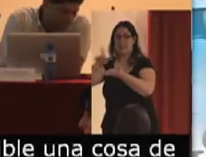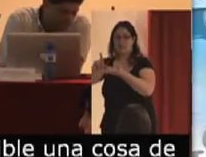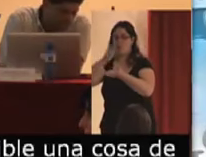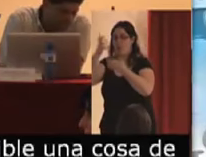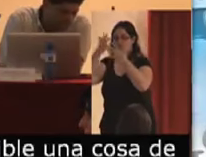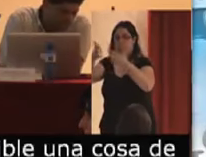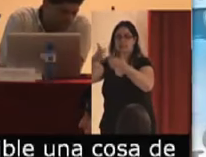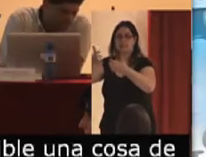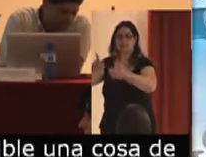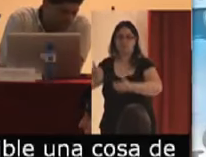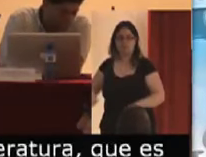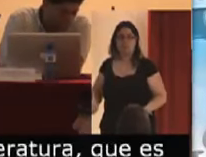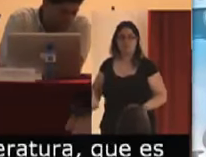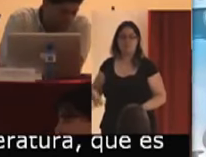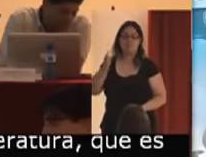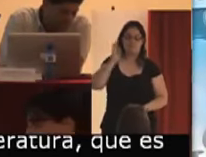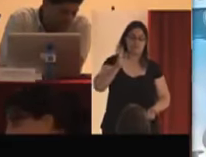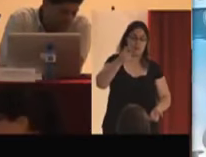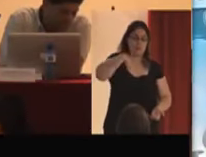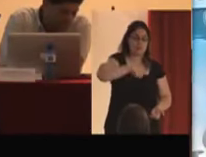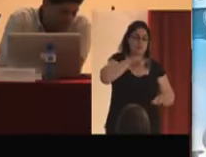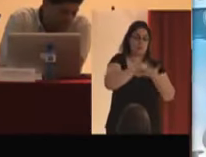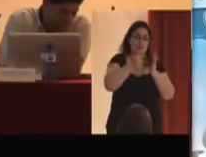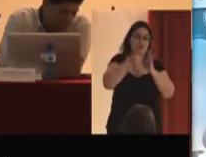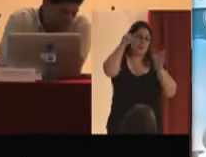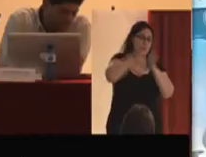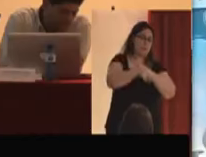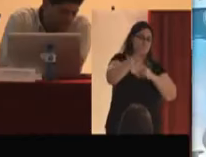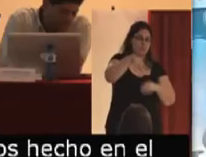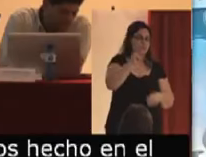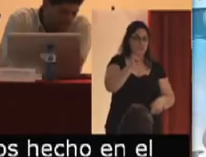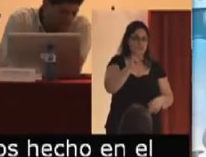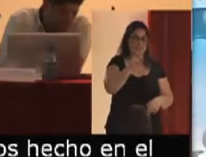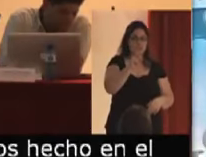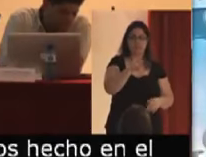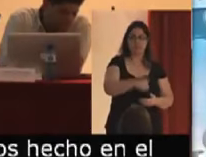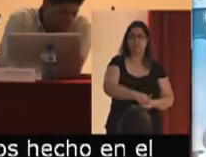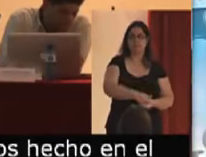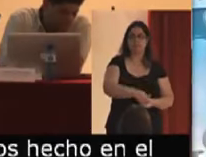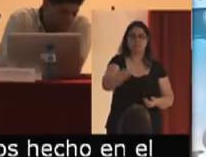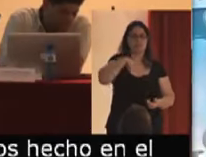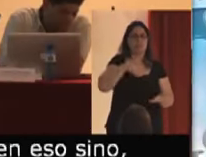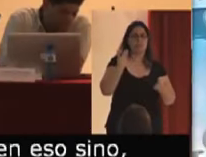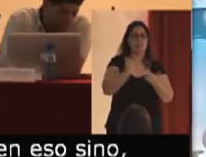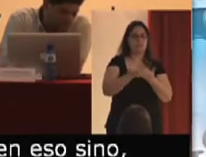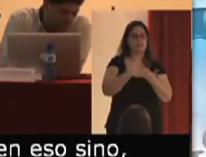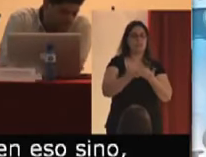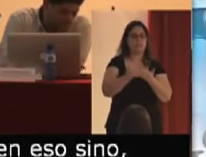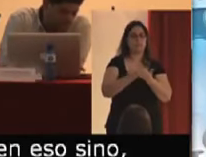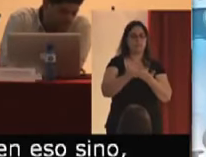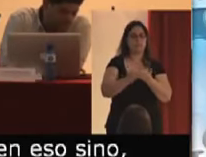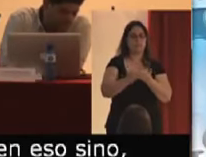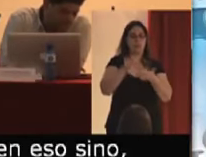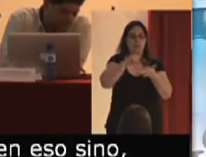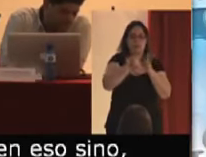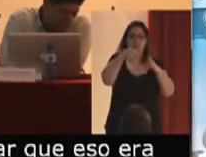than literature, where what you have is mainly text. Yes, what we've done in the project is not sort of delving in that,